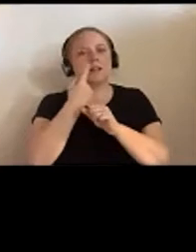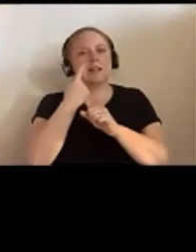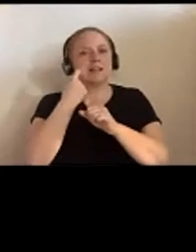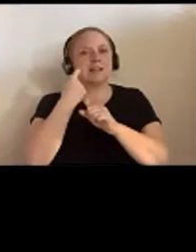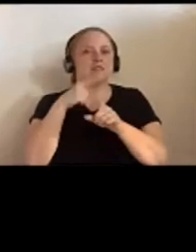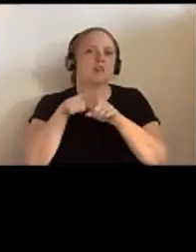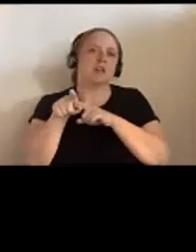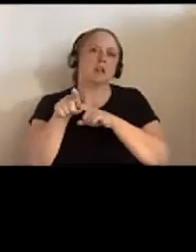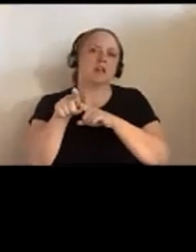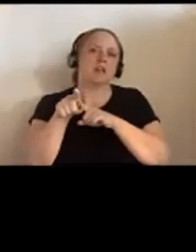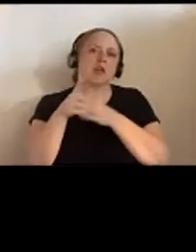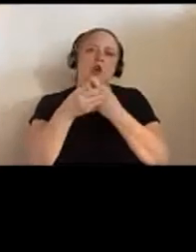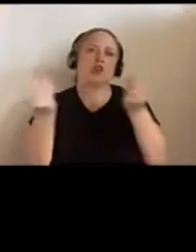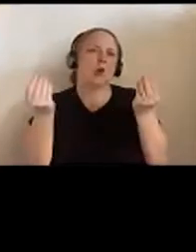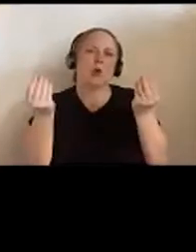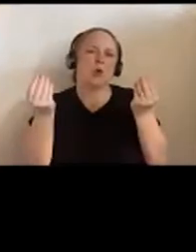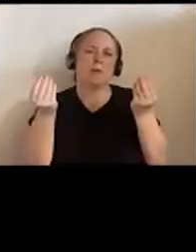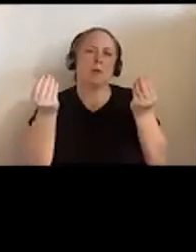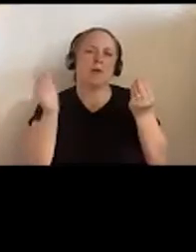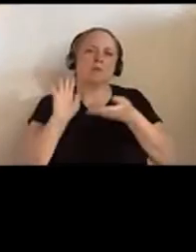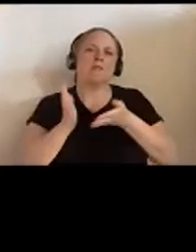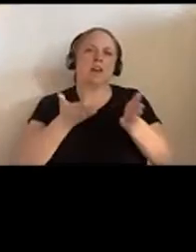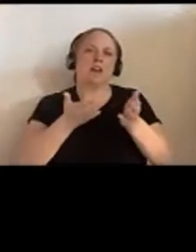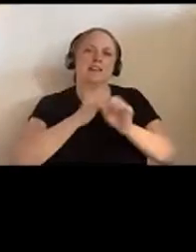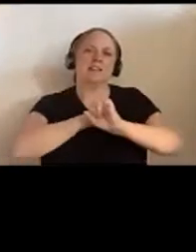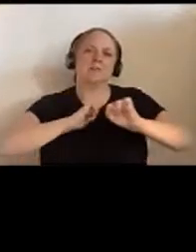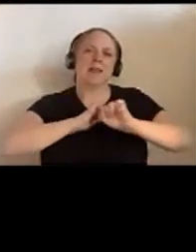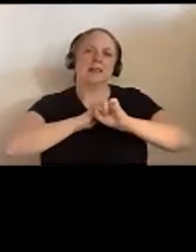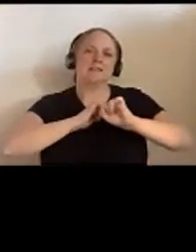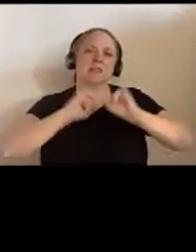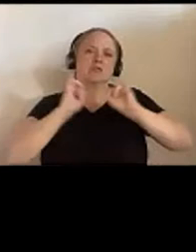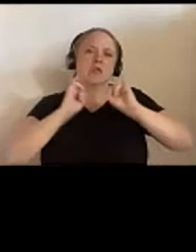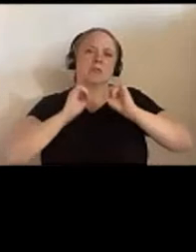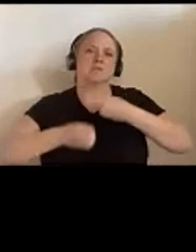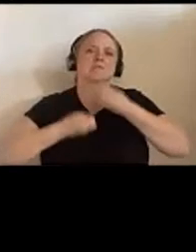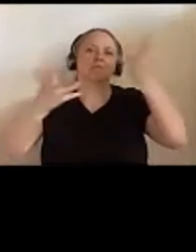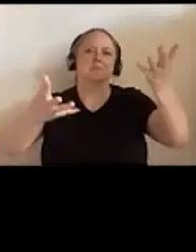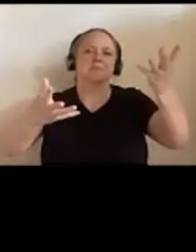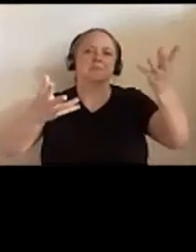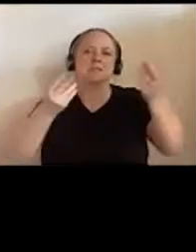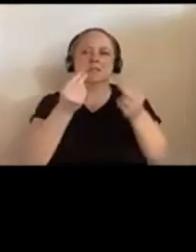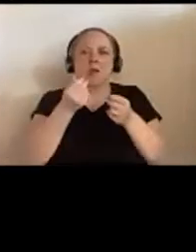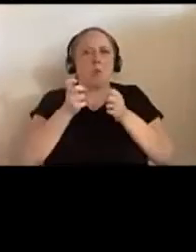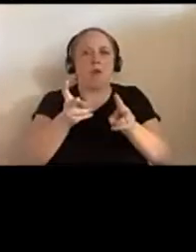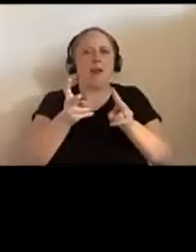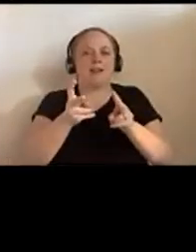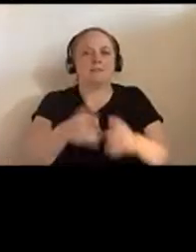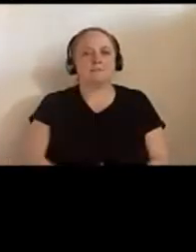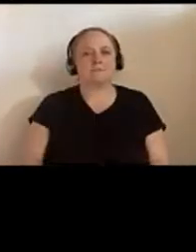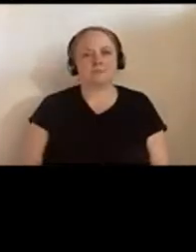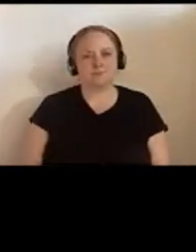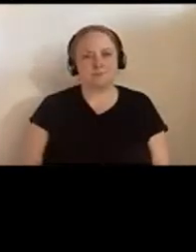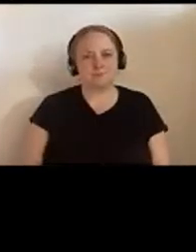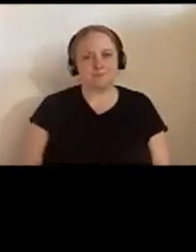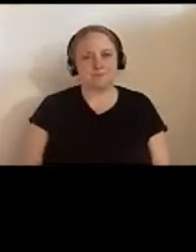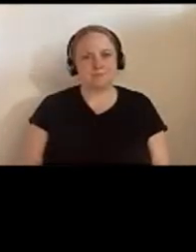not necessarily cure, but provide a space for that trauma to be exercised in some way or another. I'd just